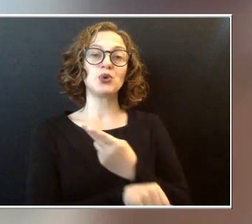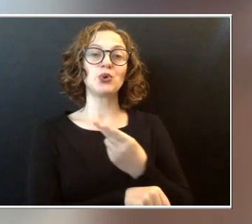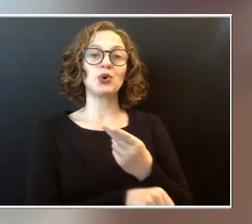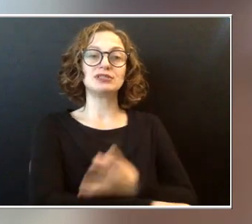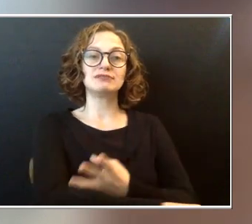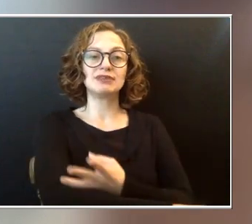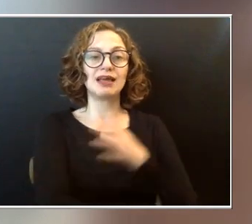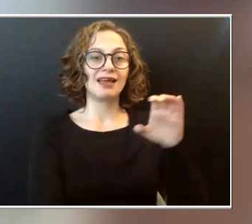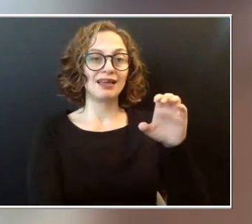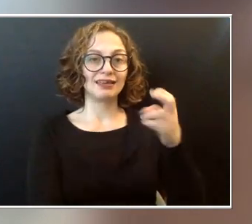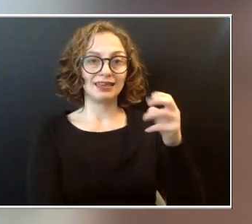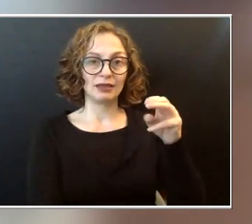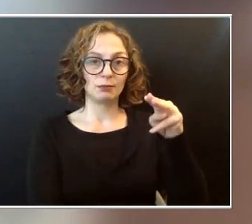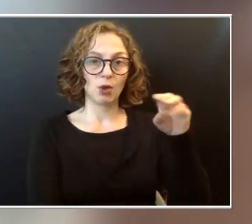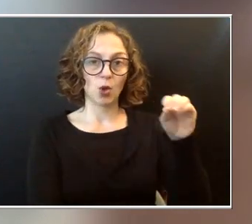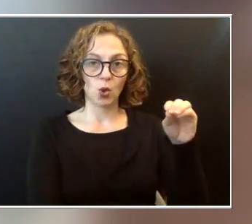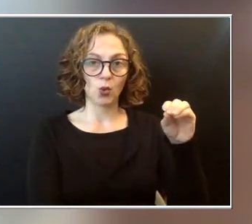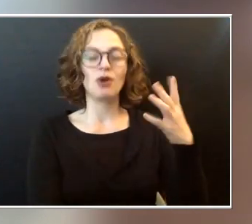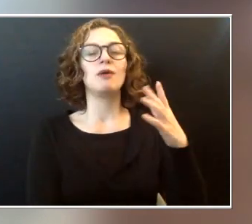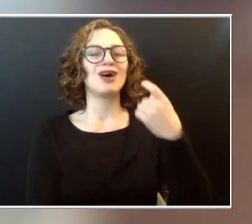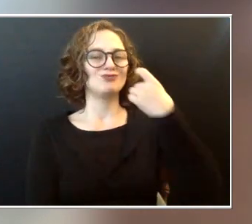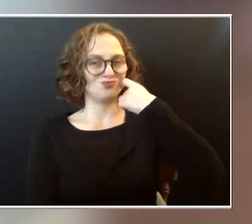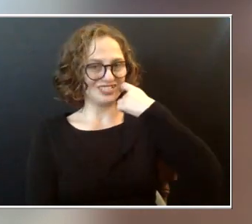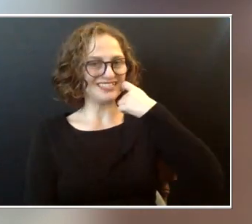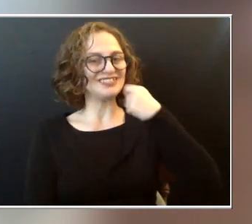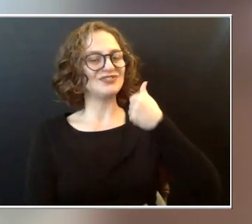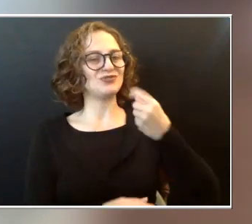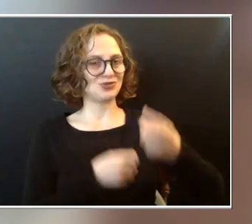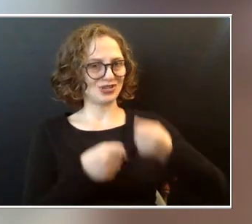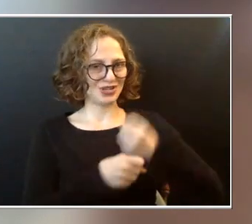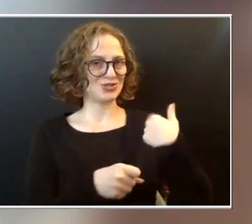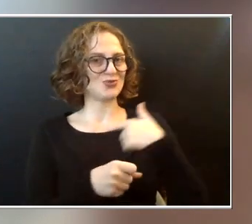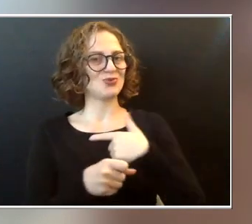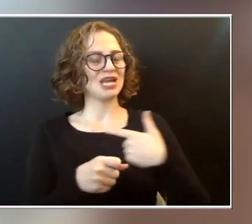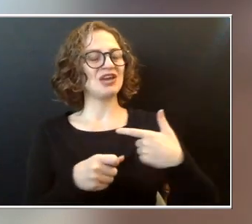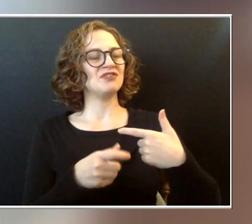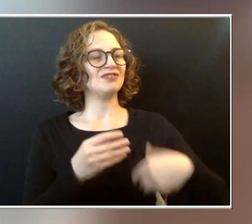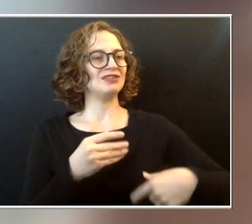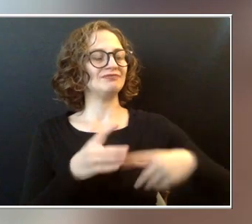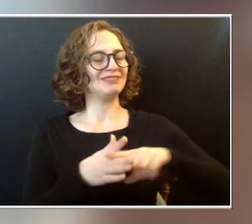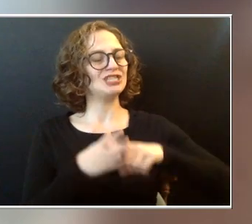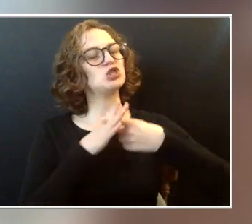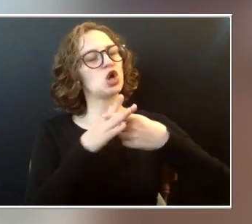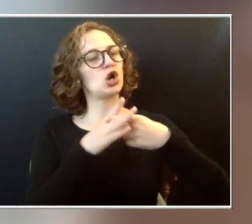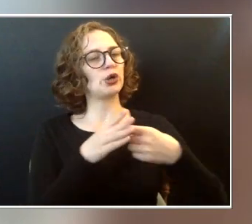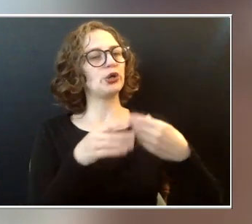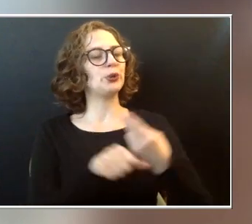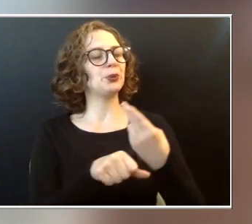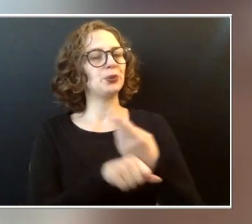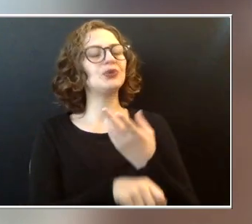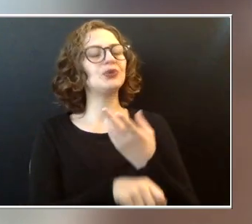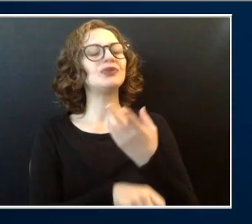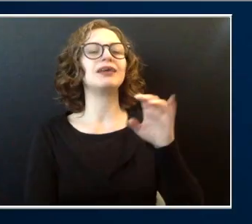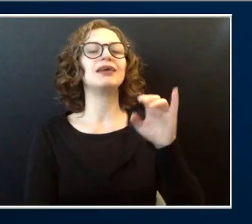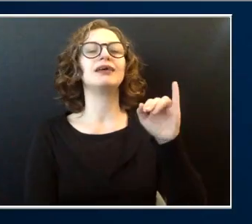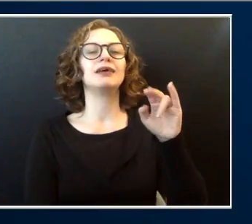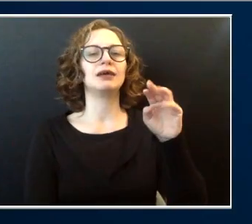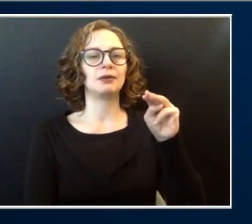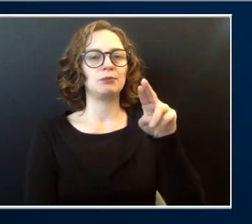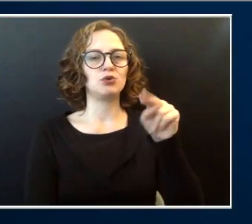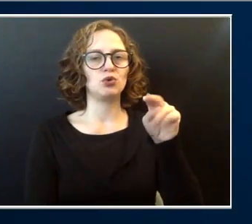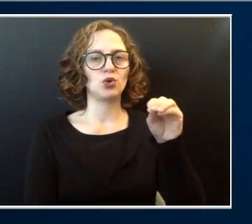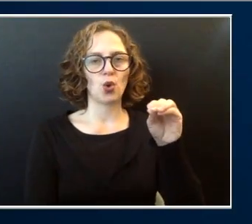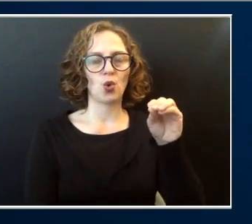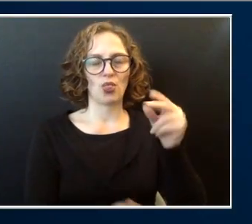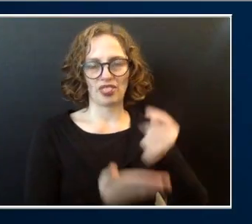immunotherapy to treat this type of breast cancer, which has actually made quite a significant amount of improvements in outcome. So you're